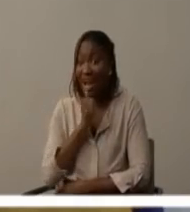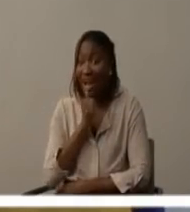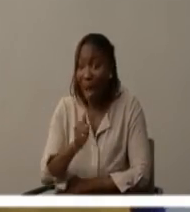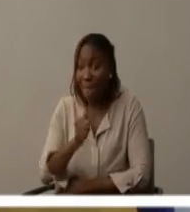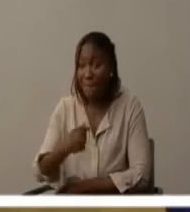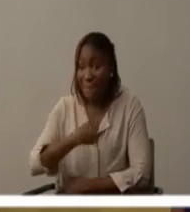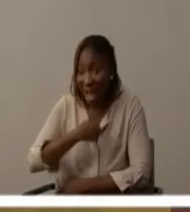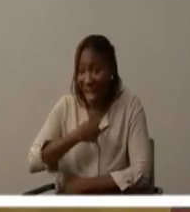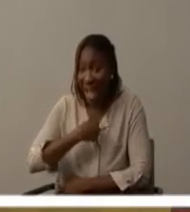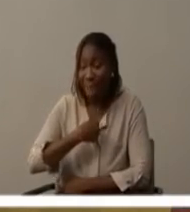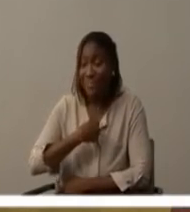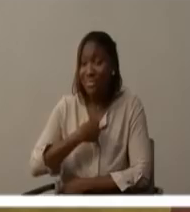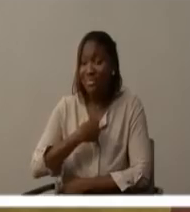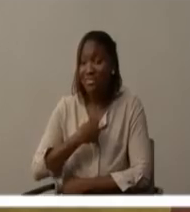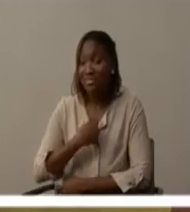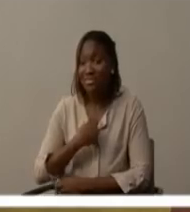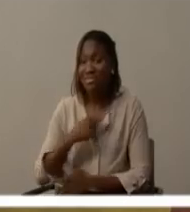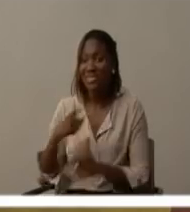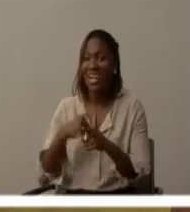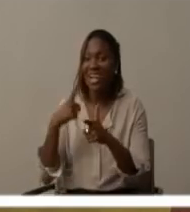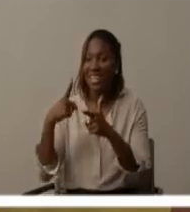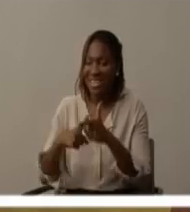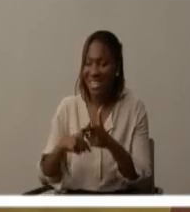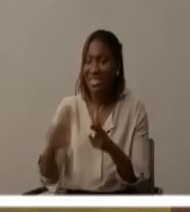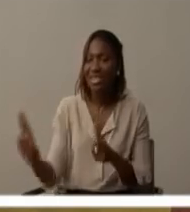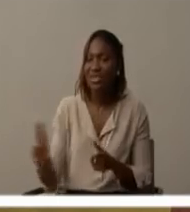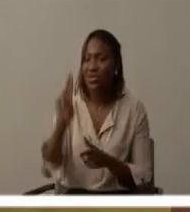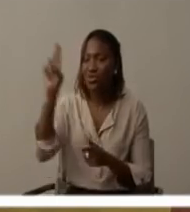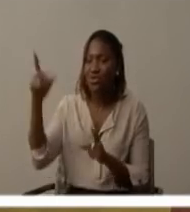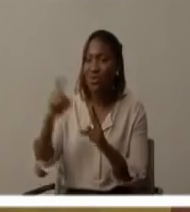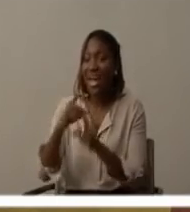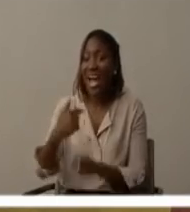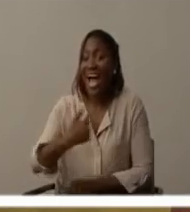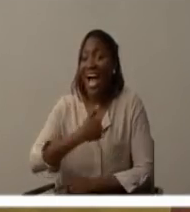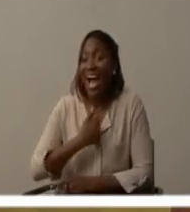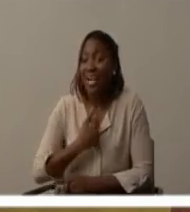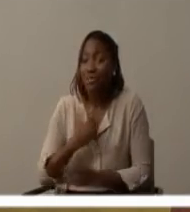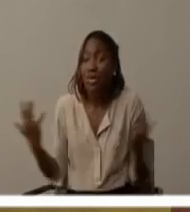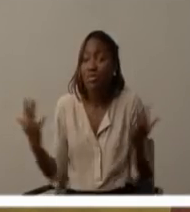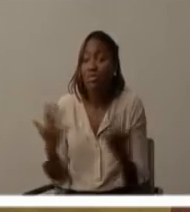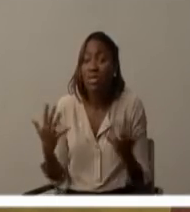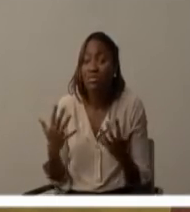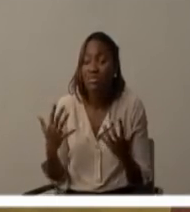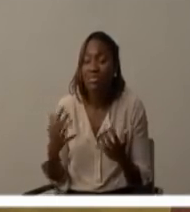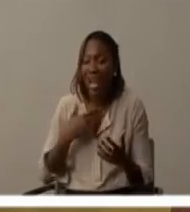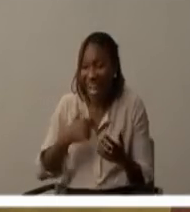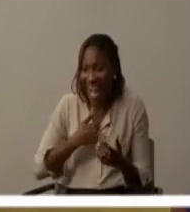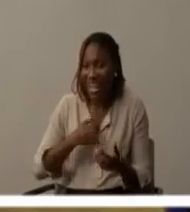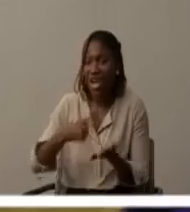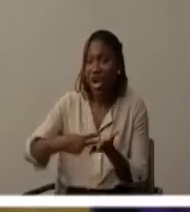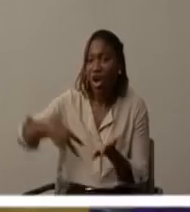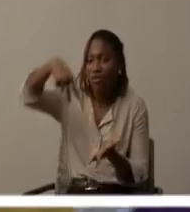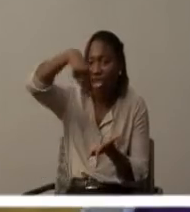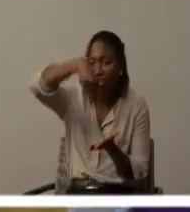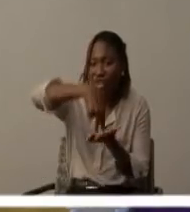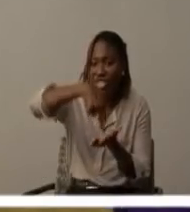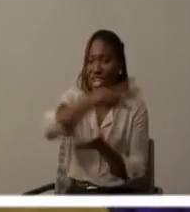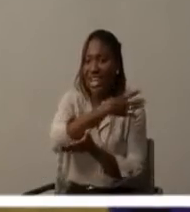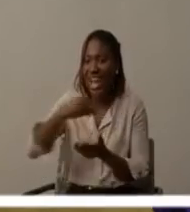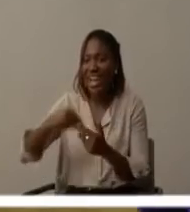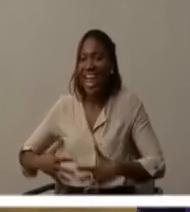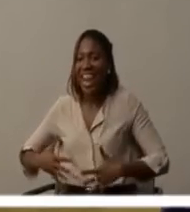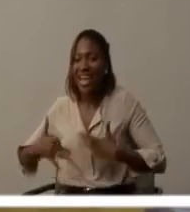invokes the name by which God revealed himself to Moses. I am the resurrection and the life.